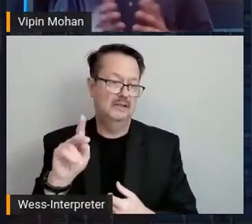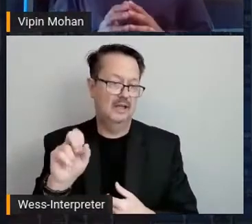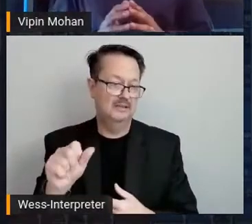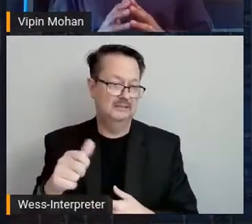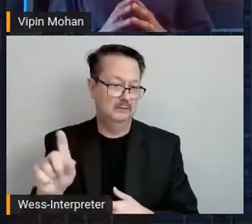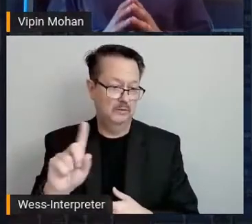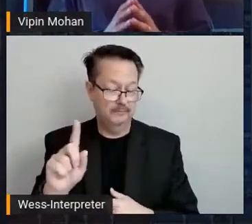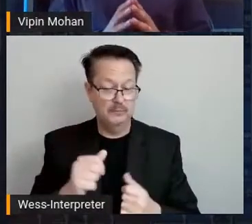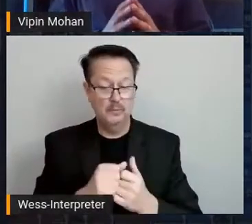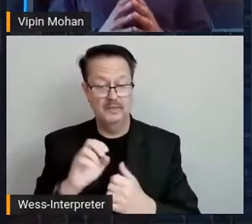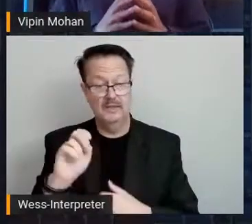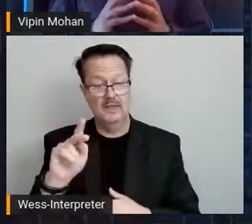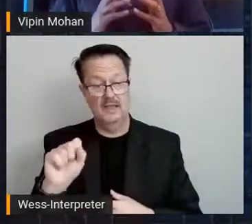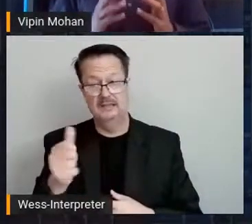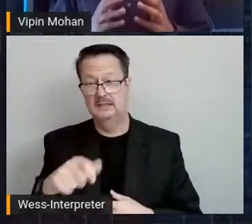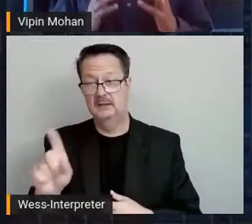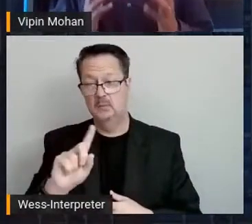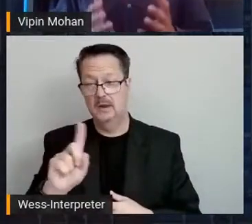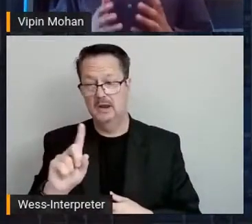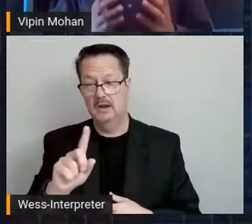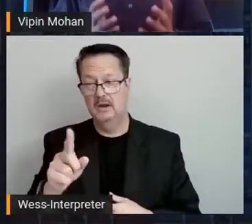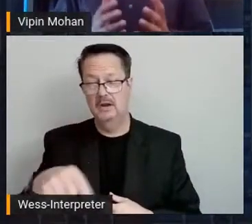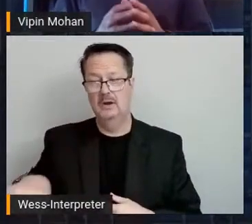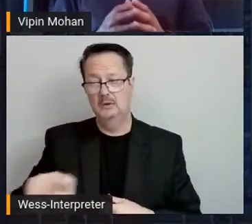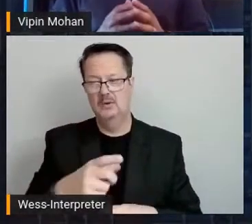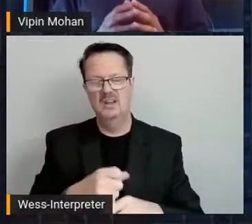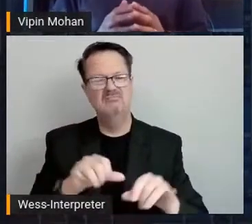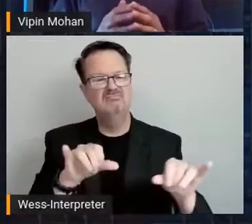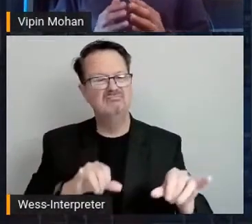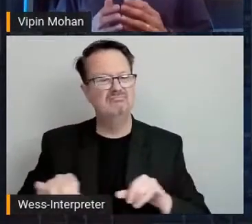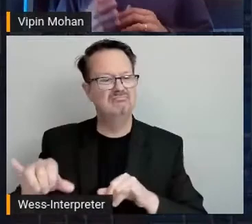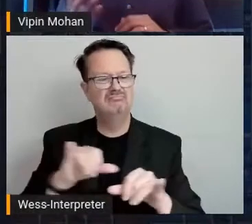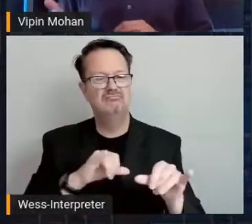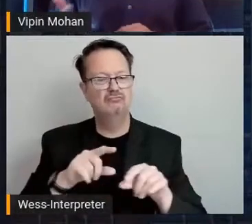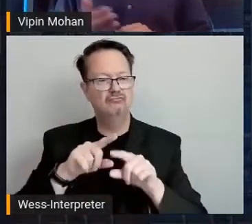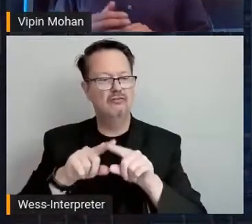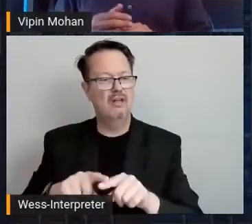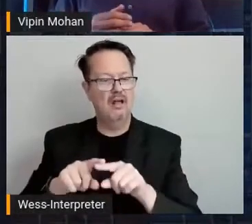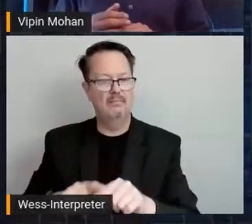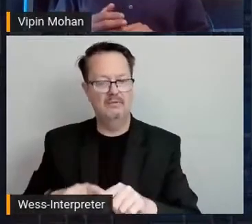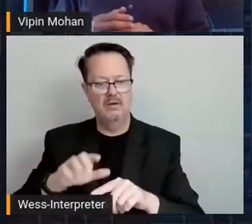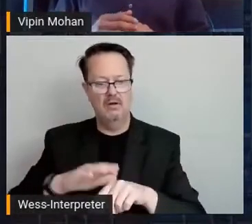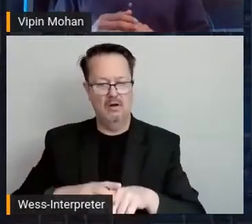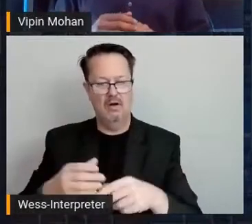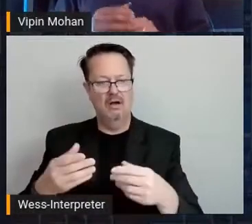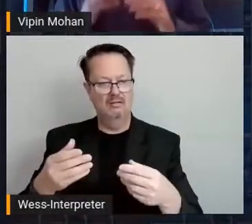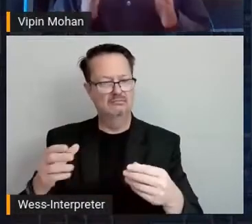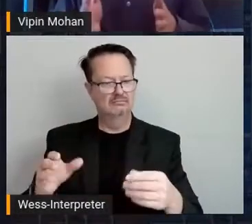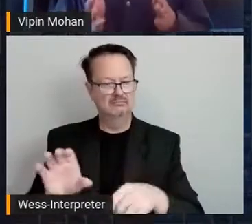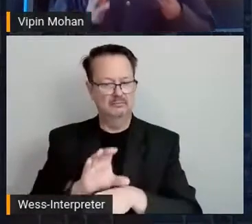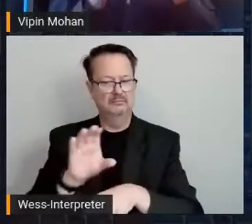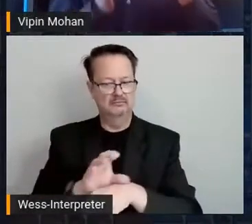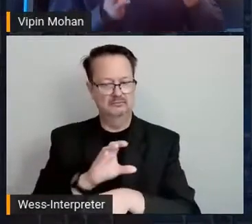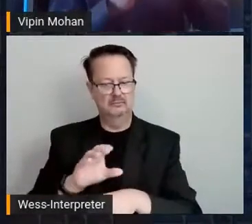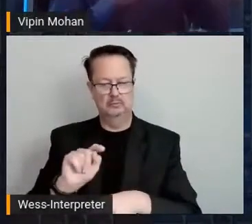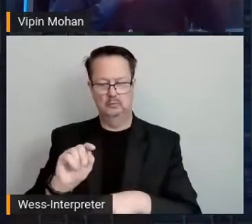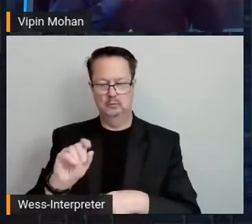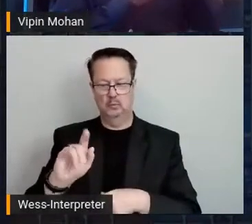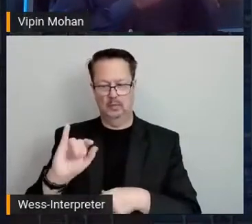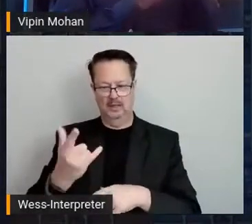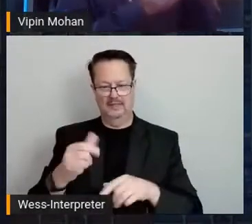with EKS Anywhere, you get consistent and reliable on-premises Kubernetes operational tooling that's consistent